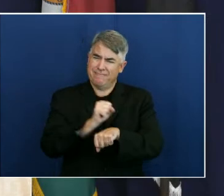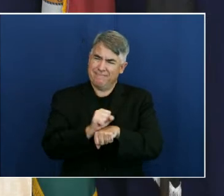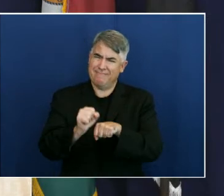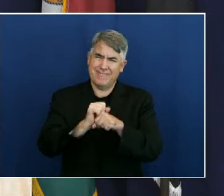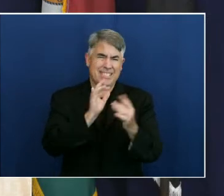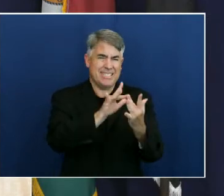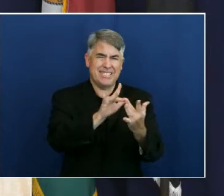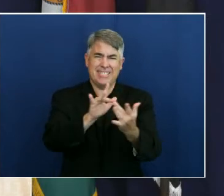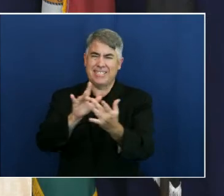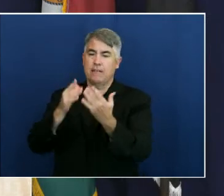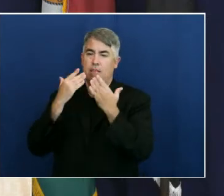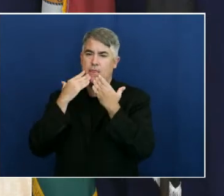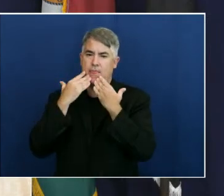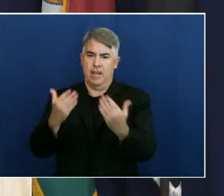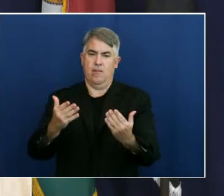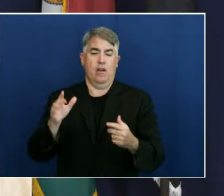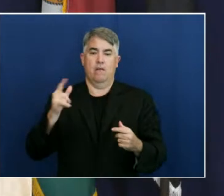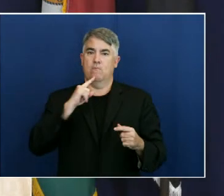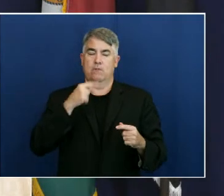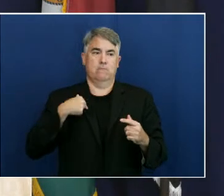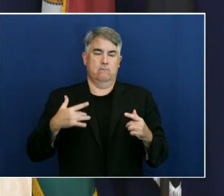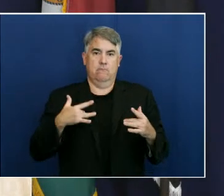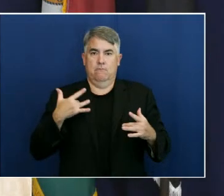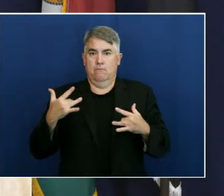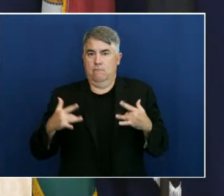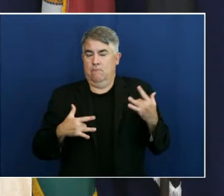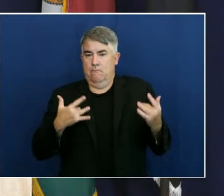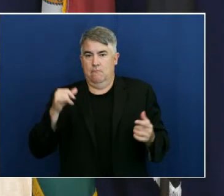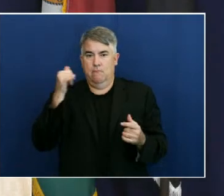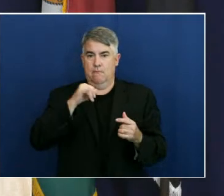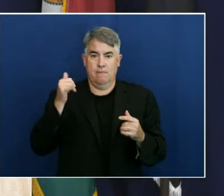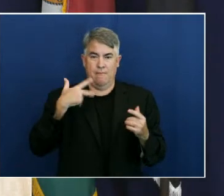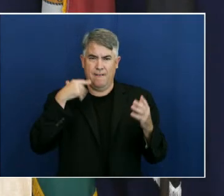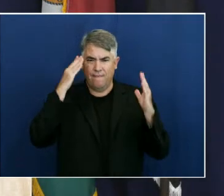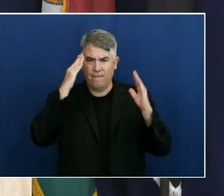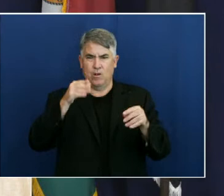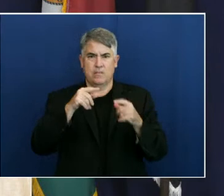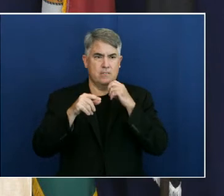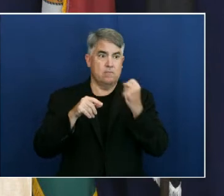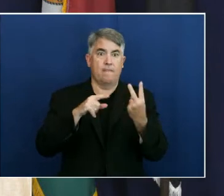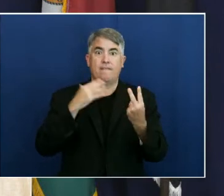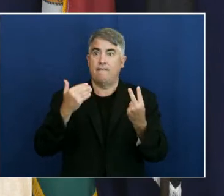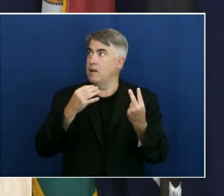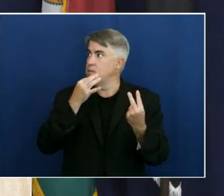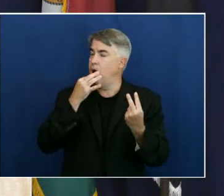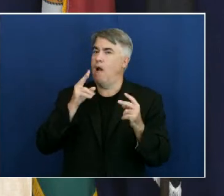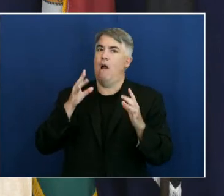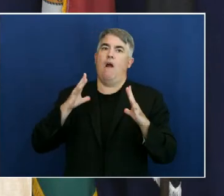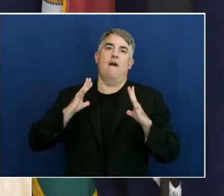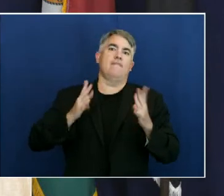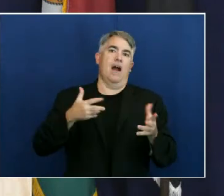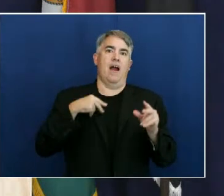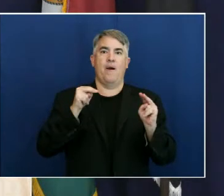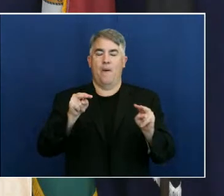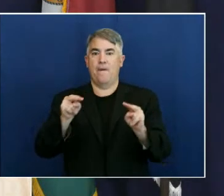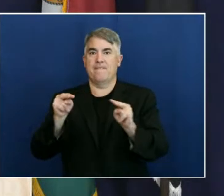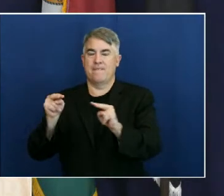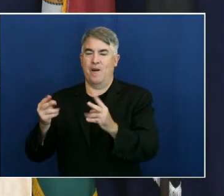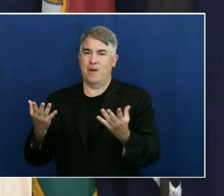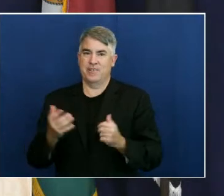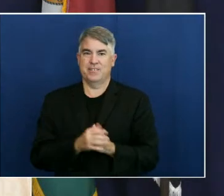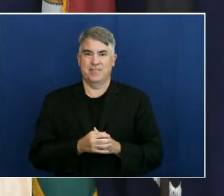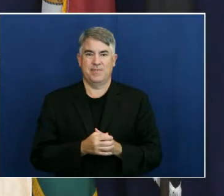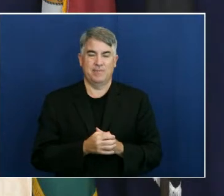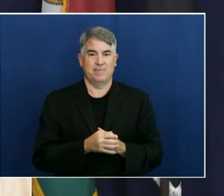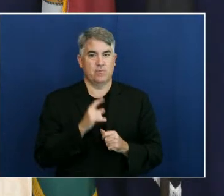possibility of expanding our vaccination efforts so that 12 and 15-year-olds can receive the vaccine. This opportunity for this youngest demographic is a huge